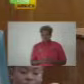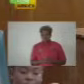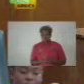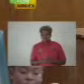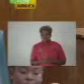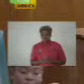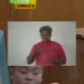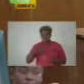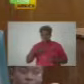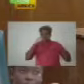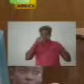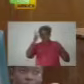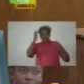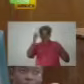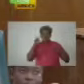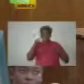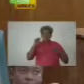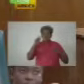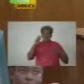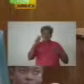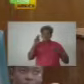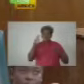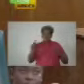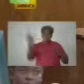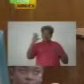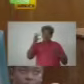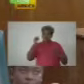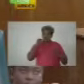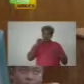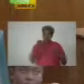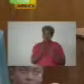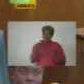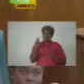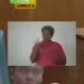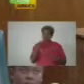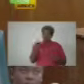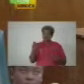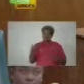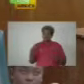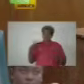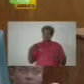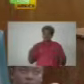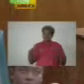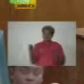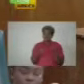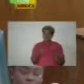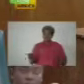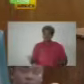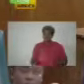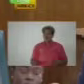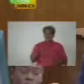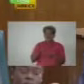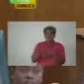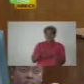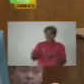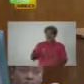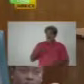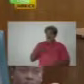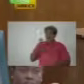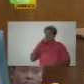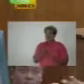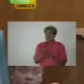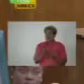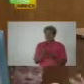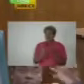are concerned because Jam World was to be a D-zone, a party town, a space that had movie